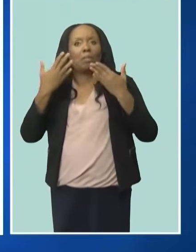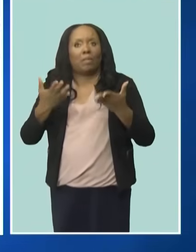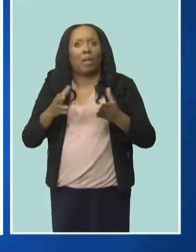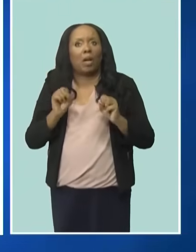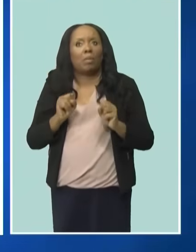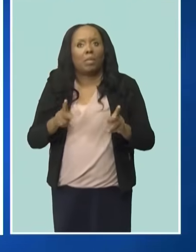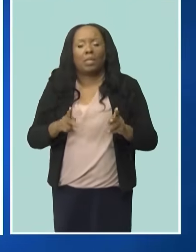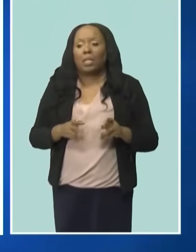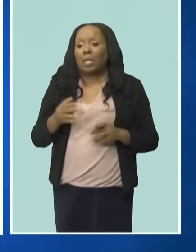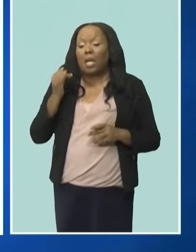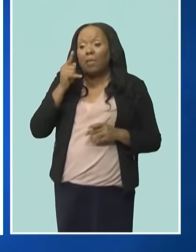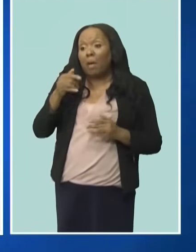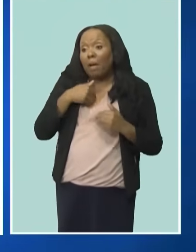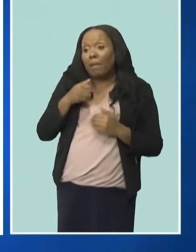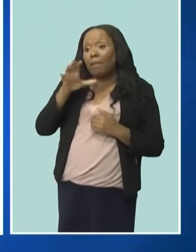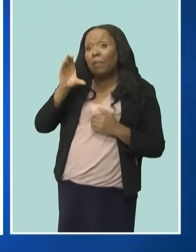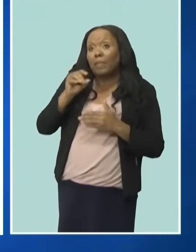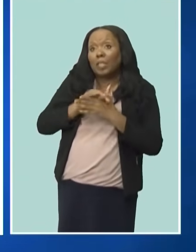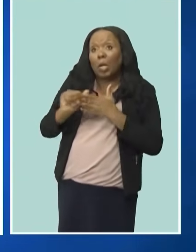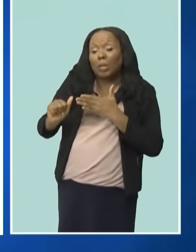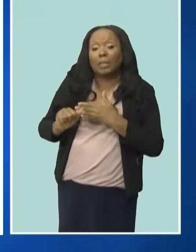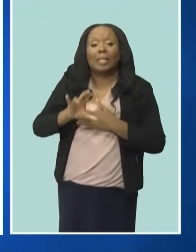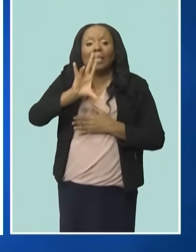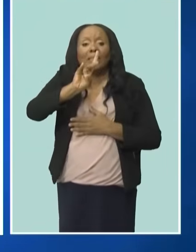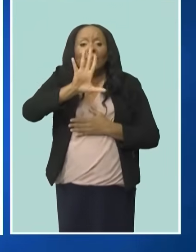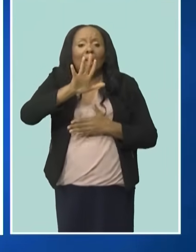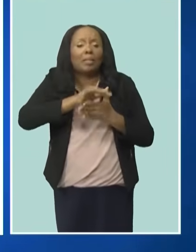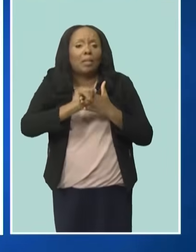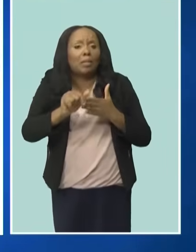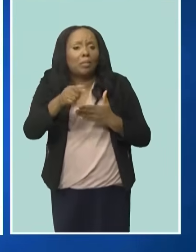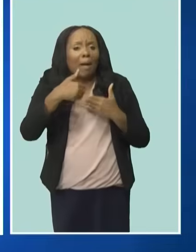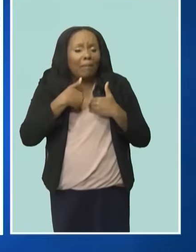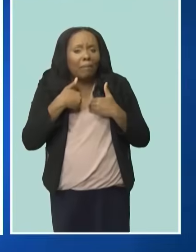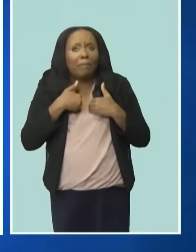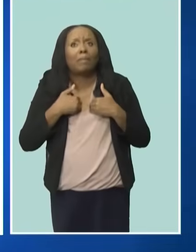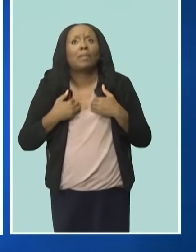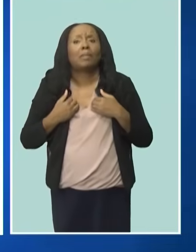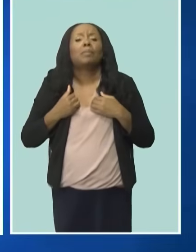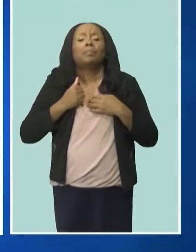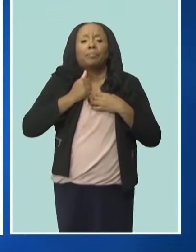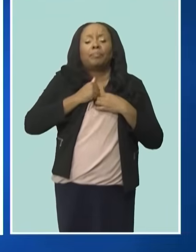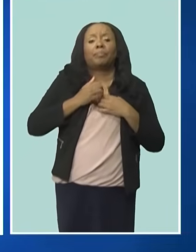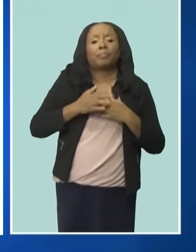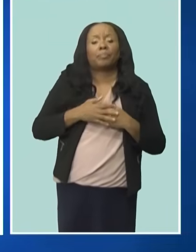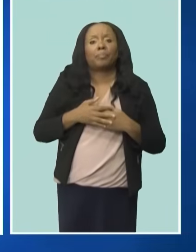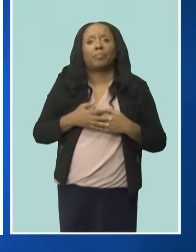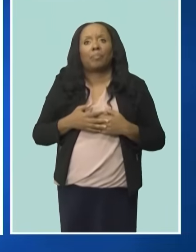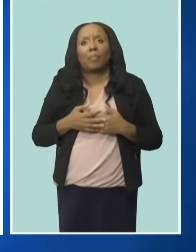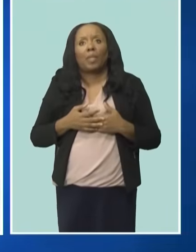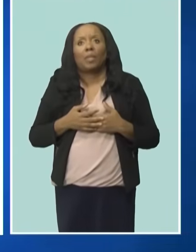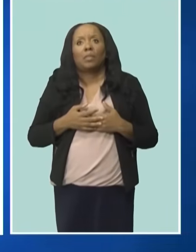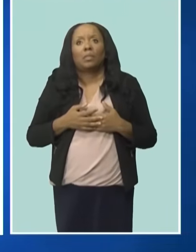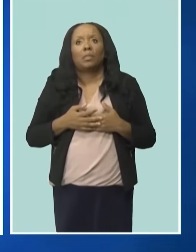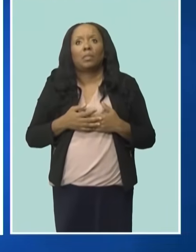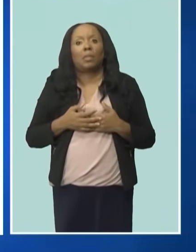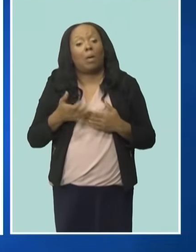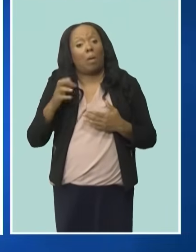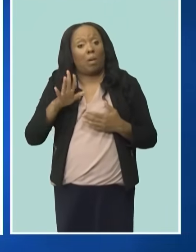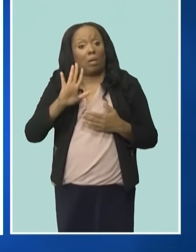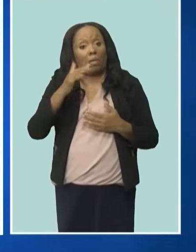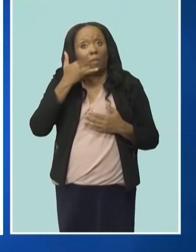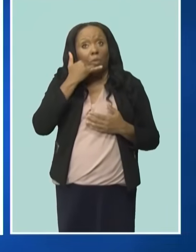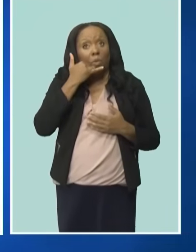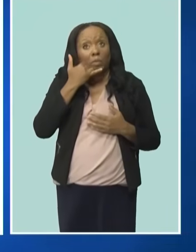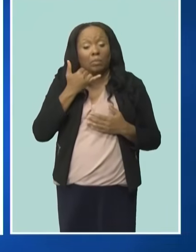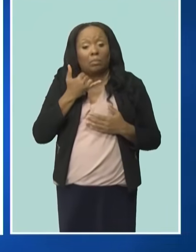someone with $50, $75, however, whatever money you have available, to be able to go on your phone. You